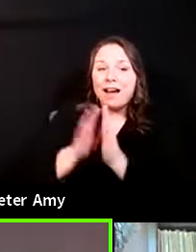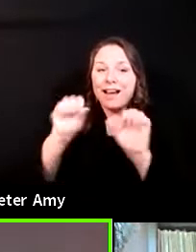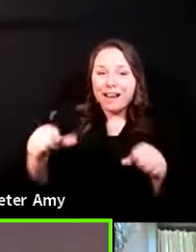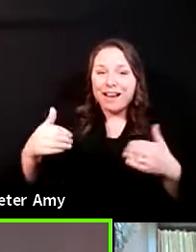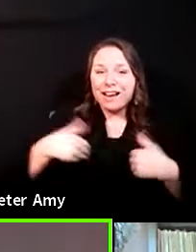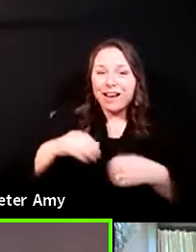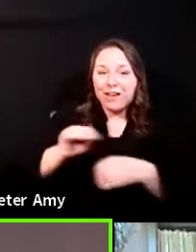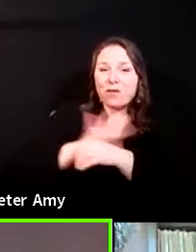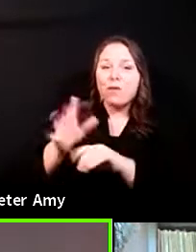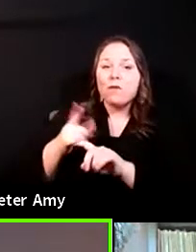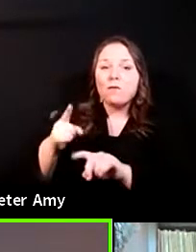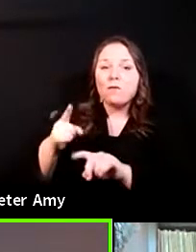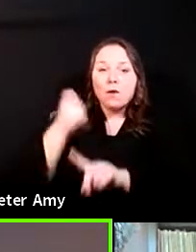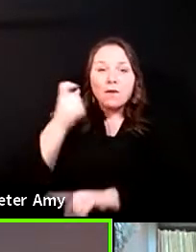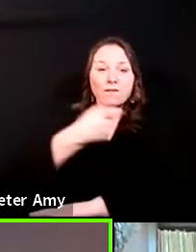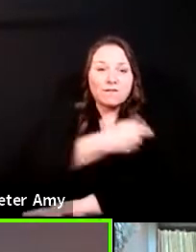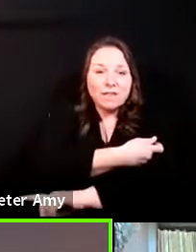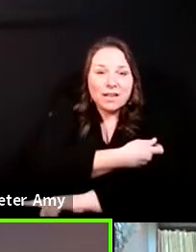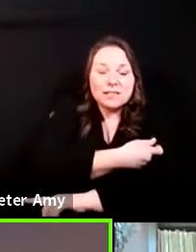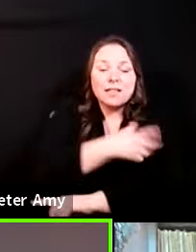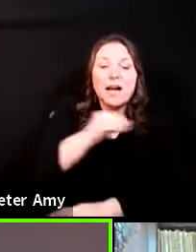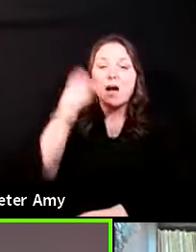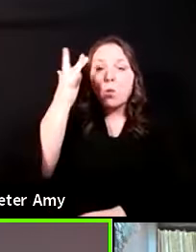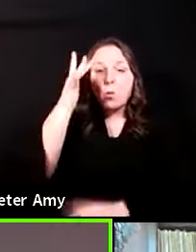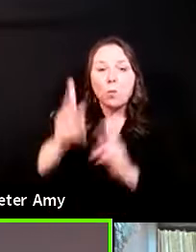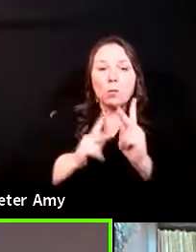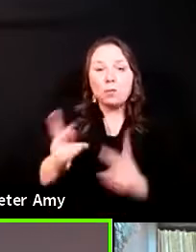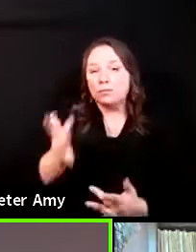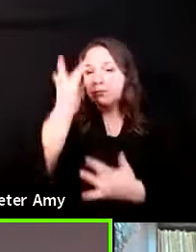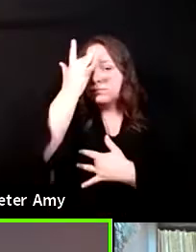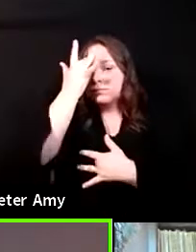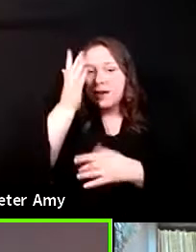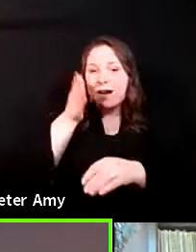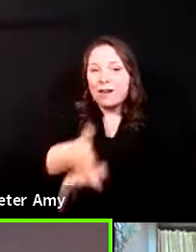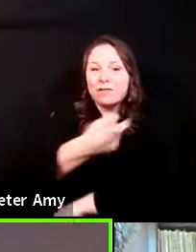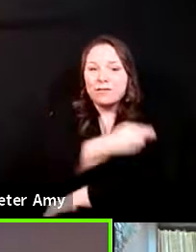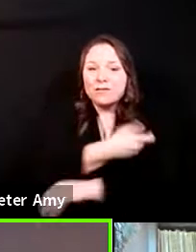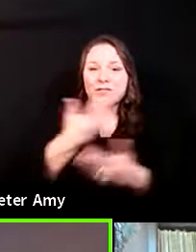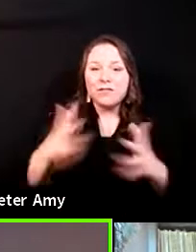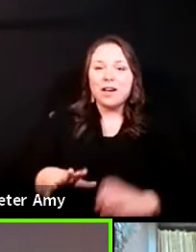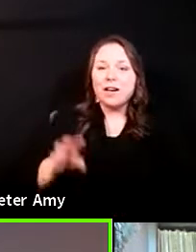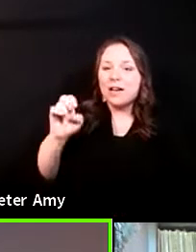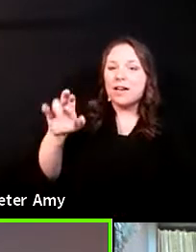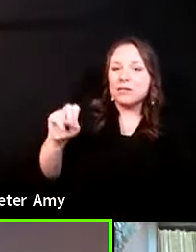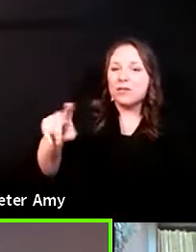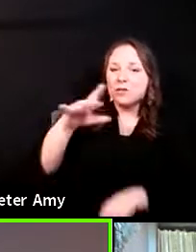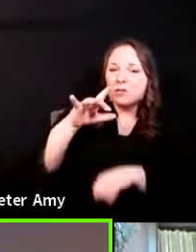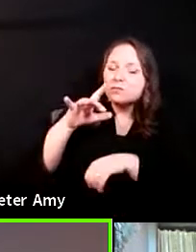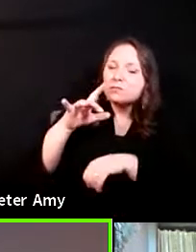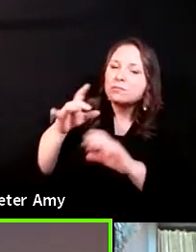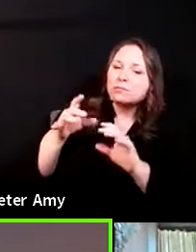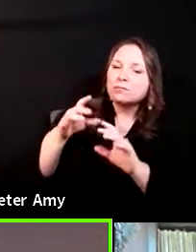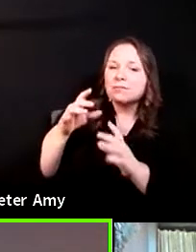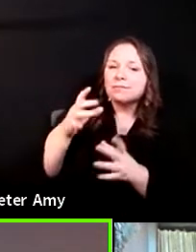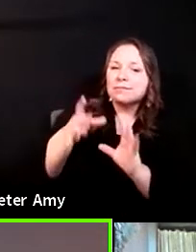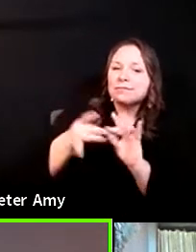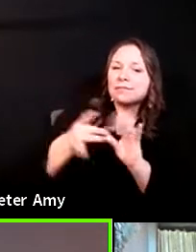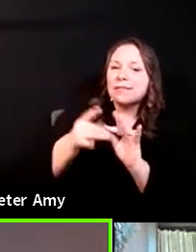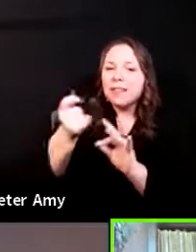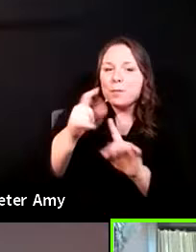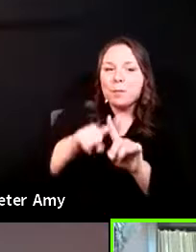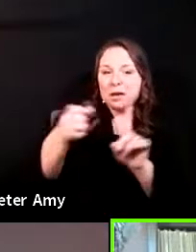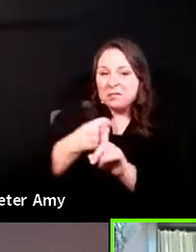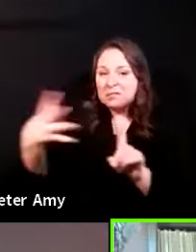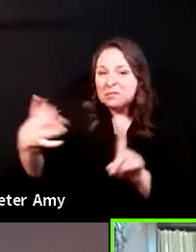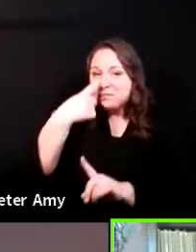from the vaccine? And why do some people get sick when they get the vaccine? Erin, you touched on this a little bit earlier, but can you expand on that for us?